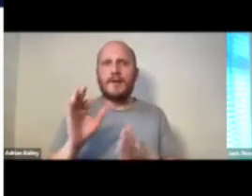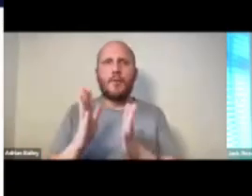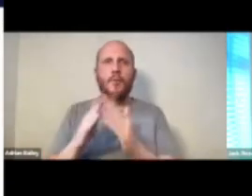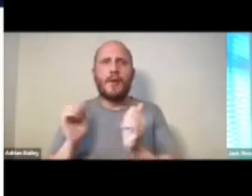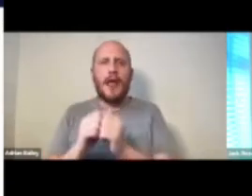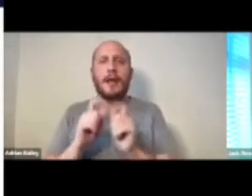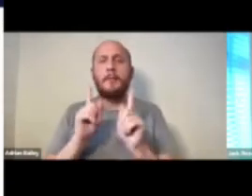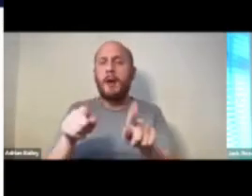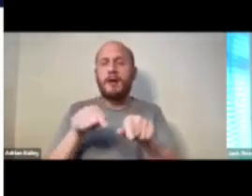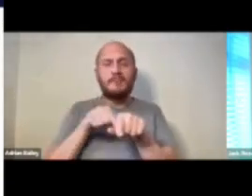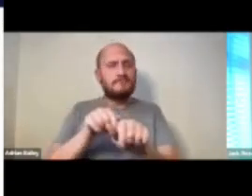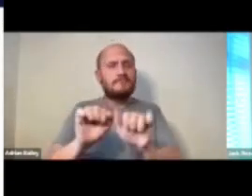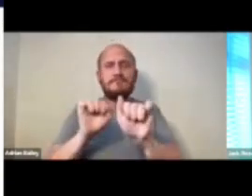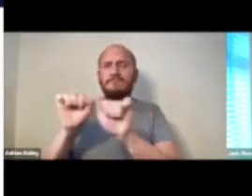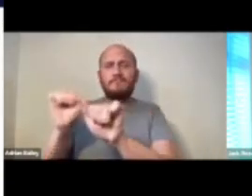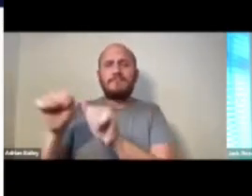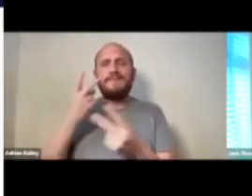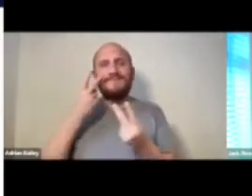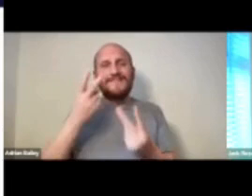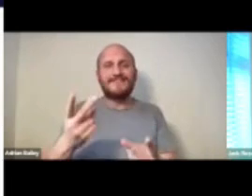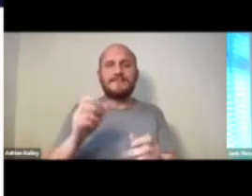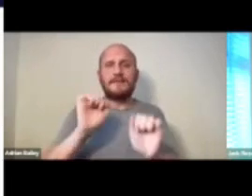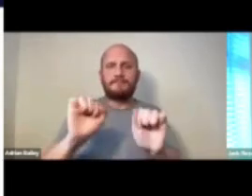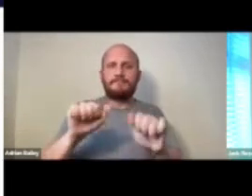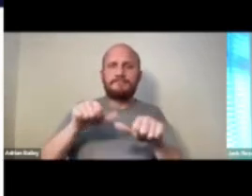on your visitor patterns.